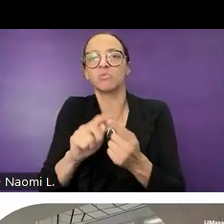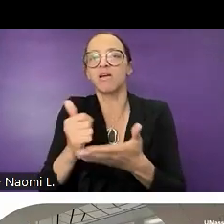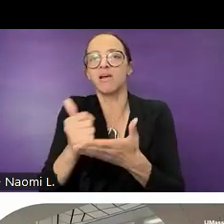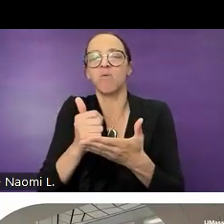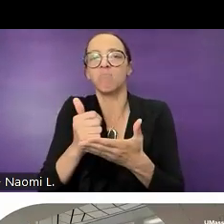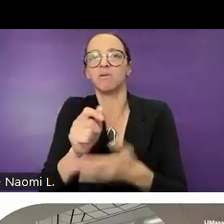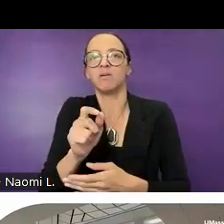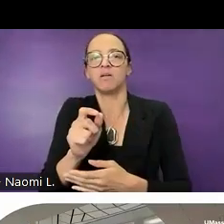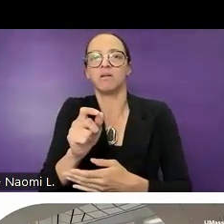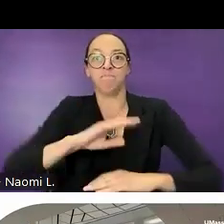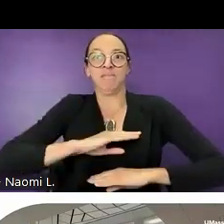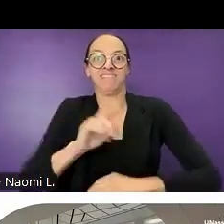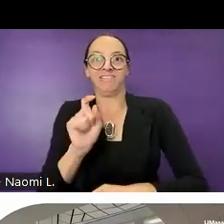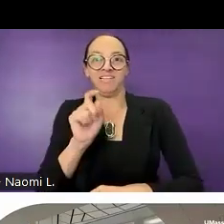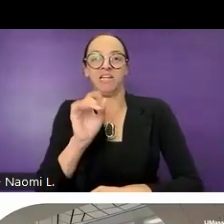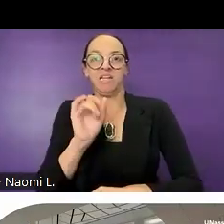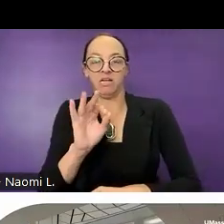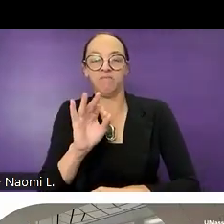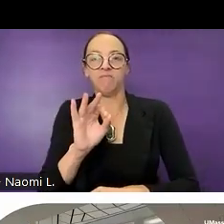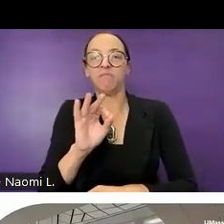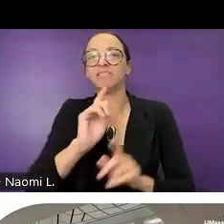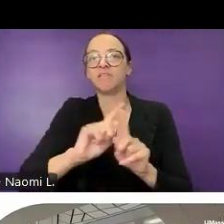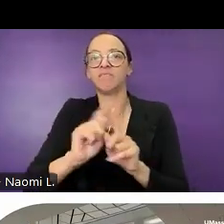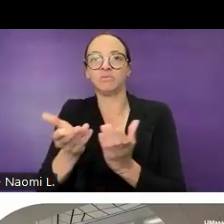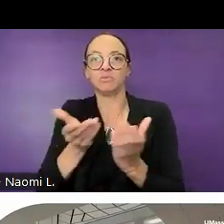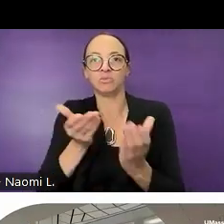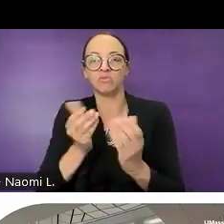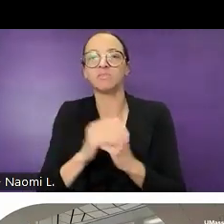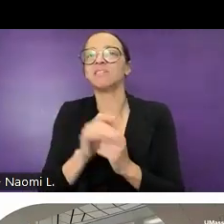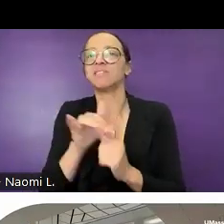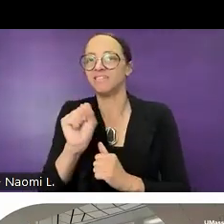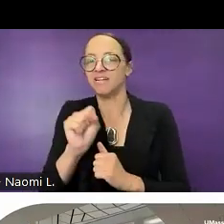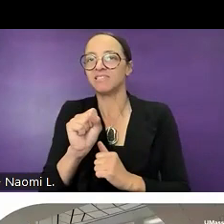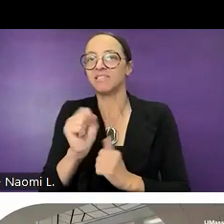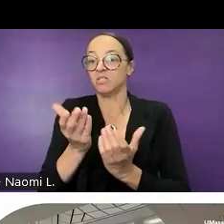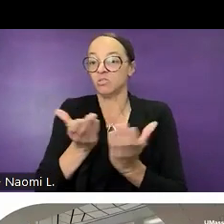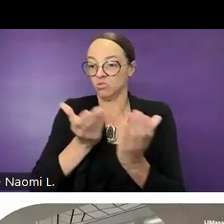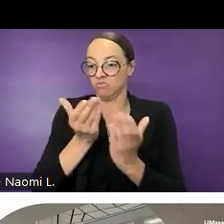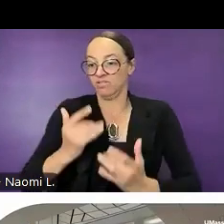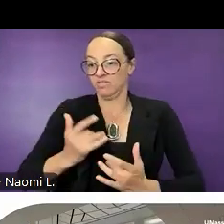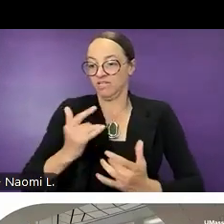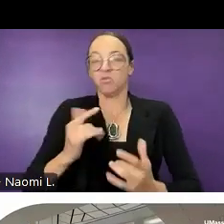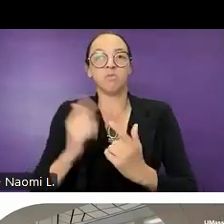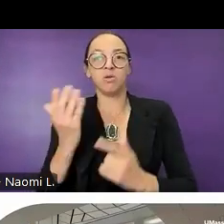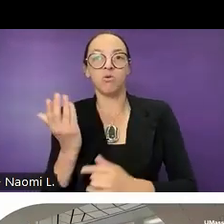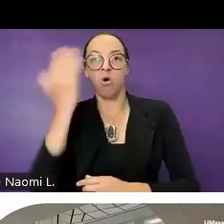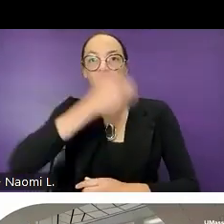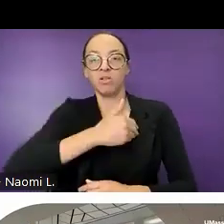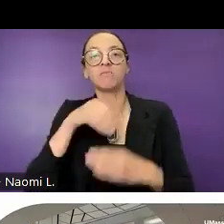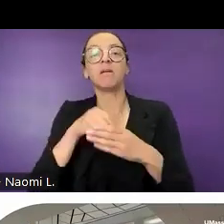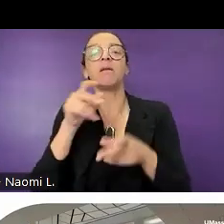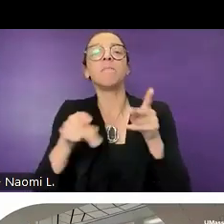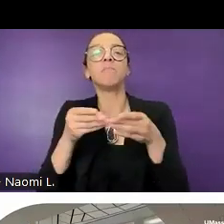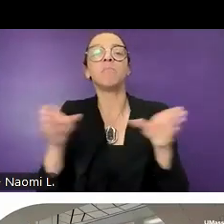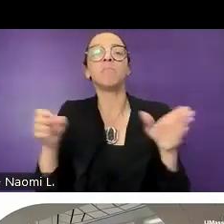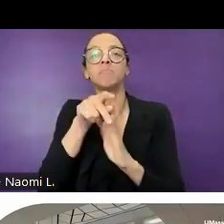group, which is often overlooked in public policy discussions, has real needs as they age. Chief among them, the need